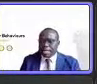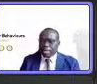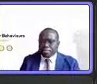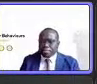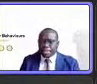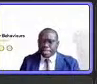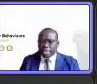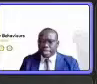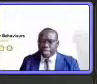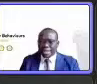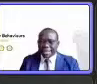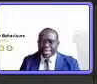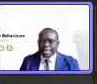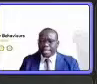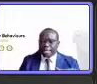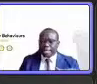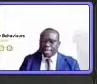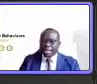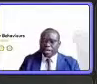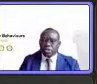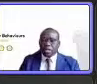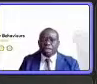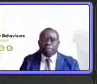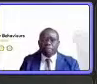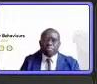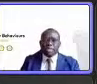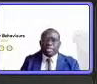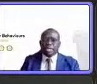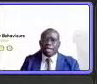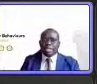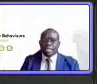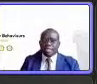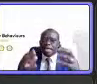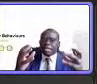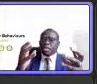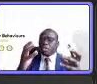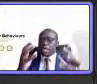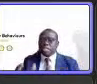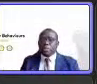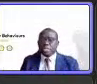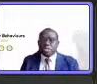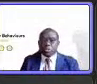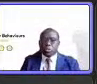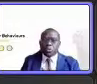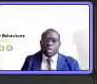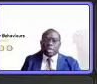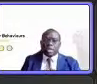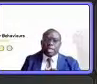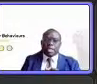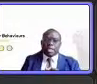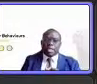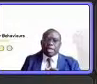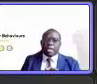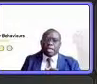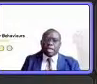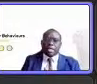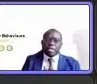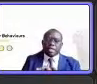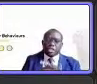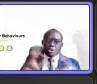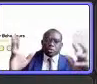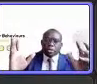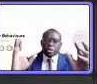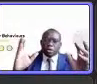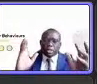largely adopting here in Kenya. And then also investment guarantees. And then also that speaks to